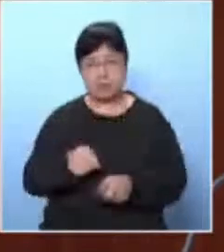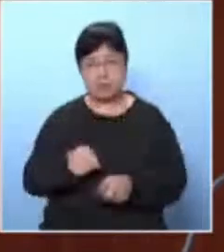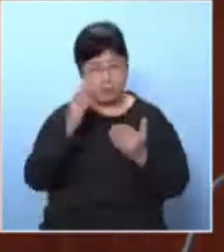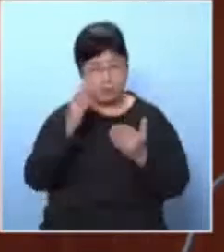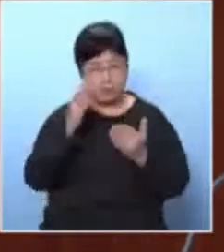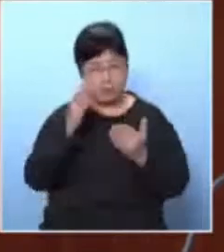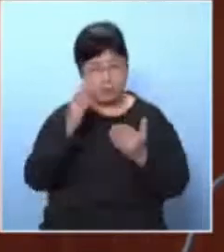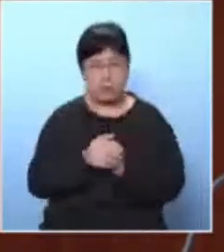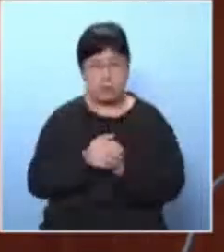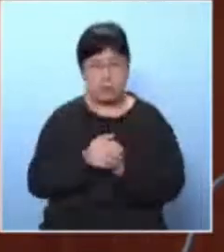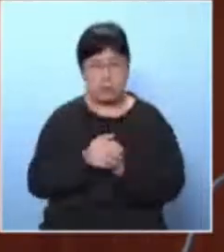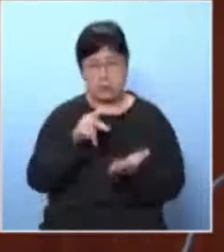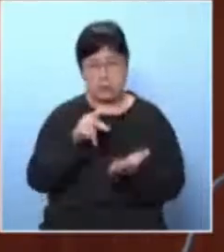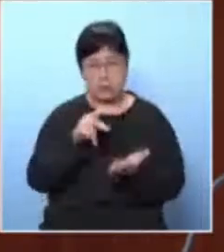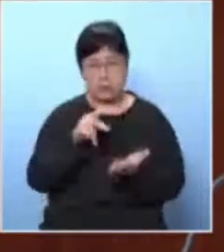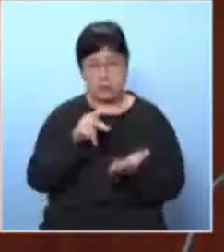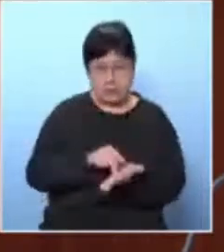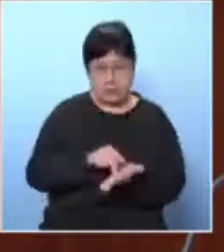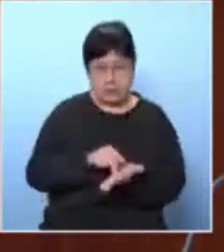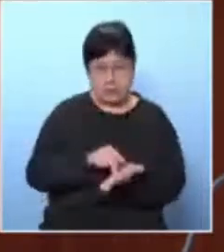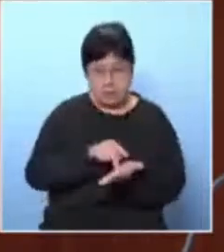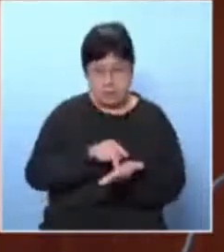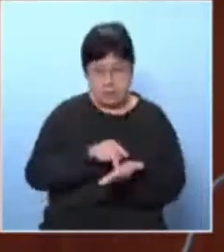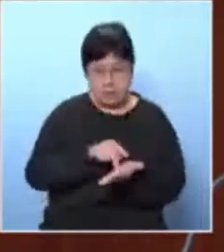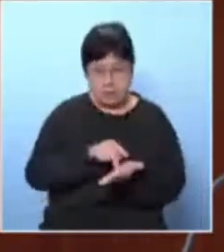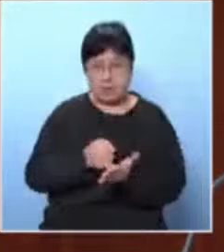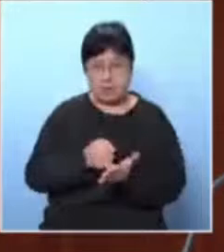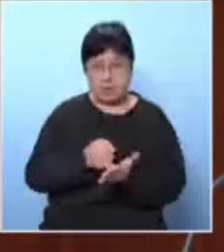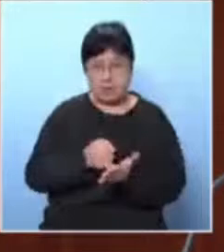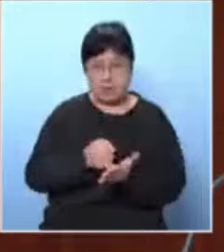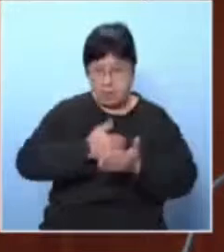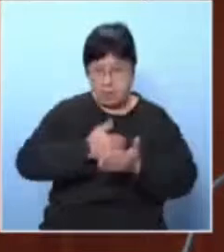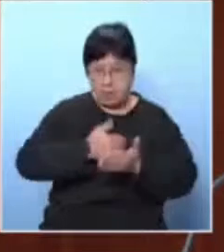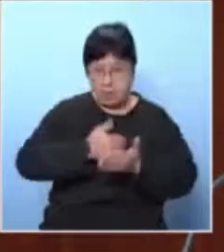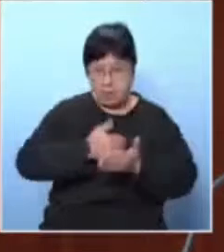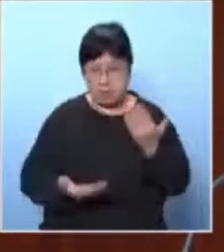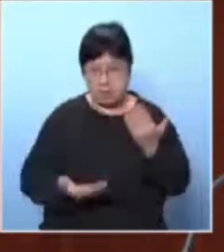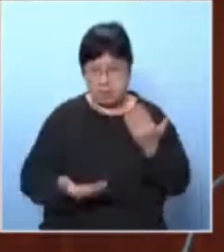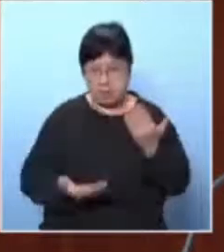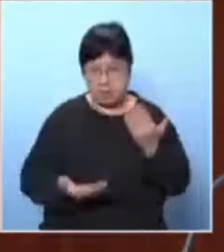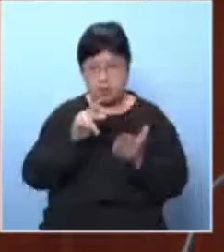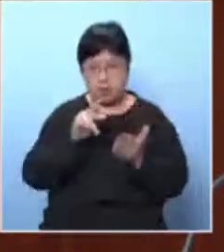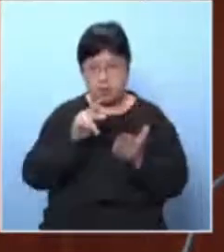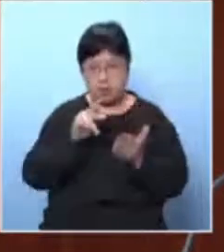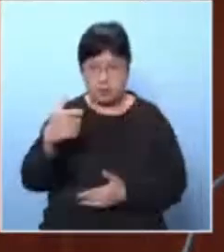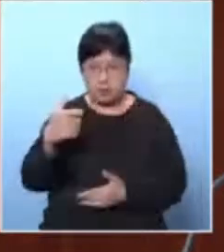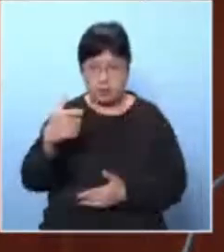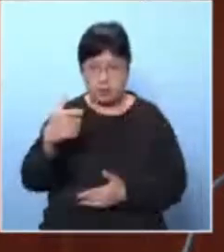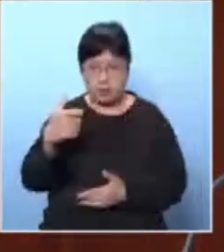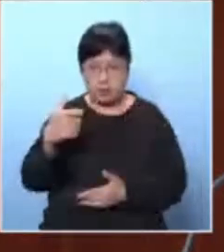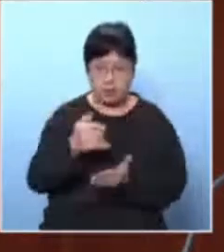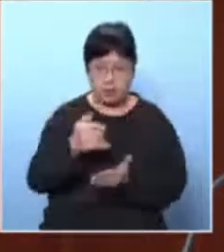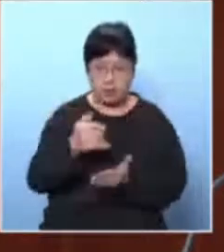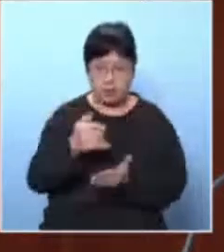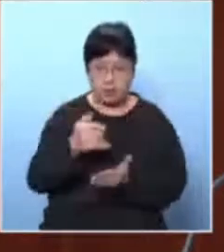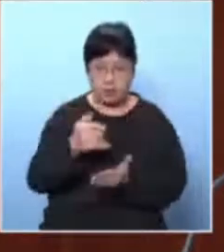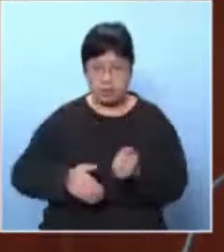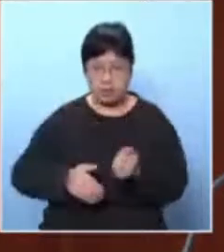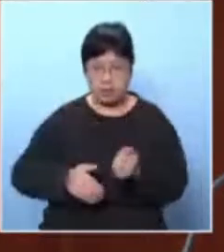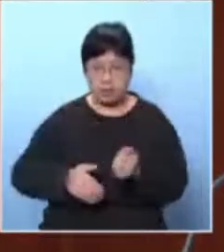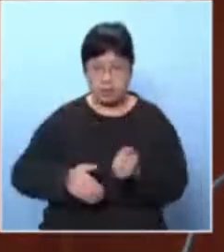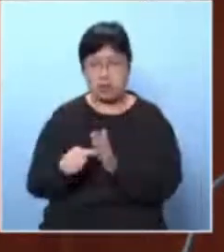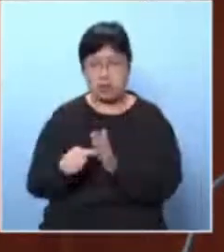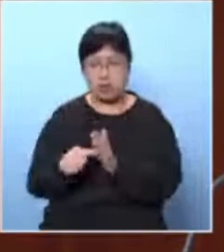20% for taxpayers who live with his or her first child born today or after, until the